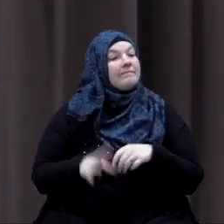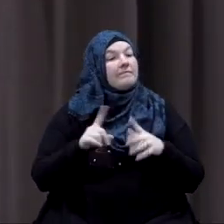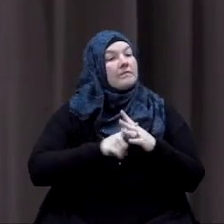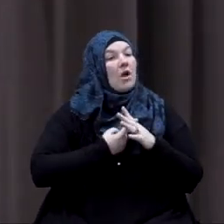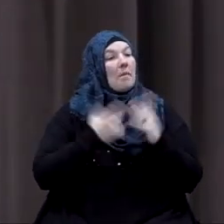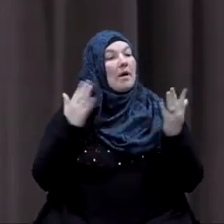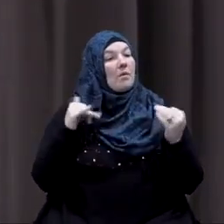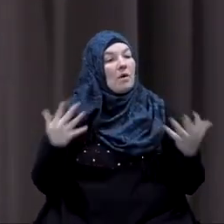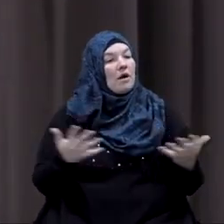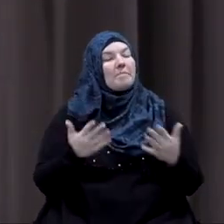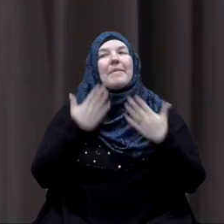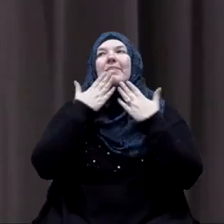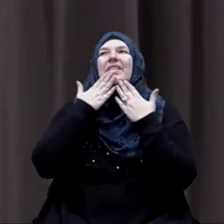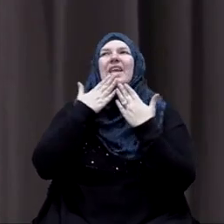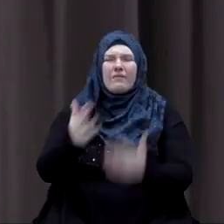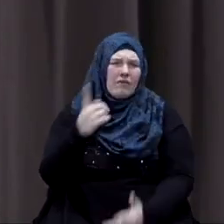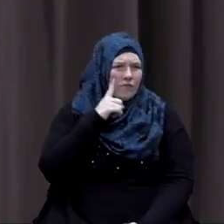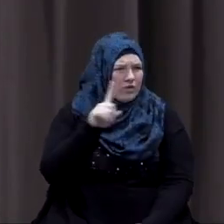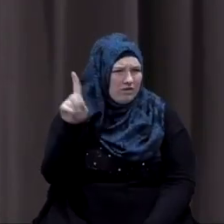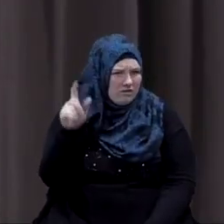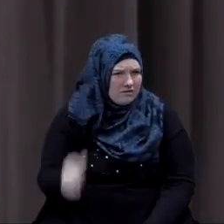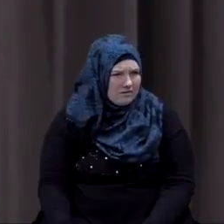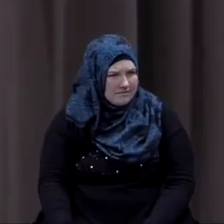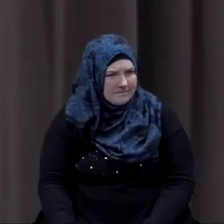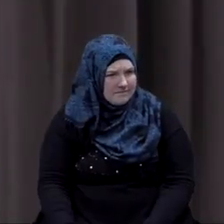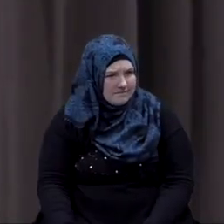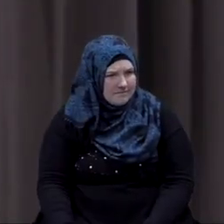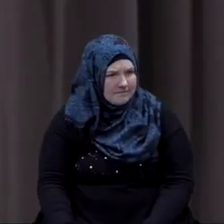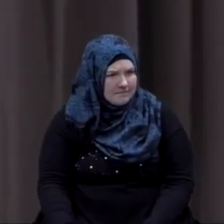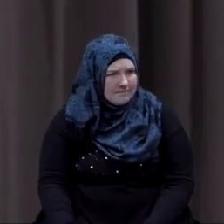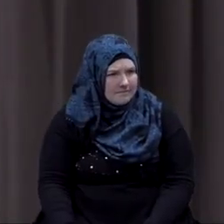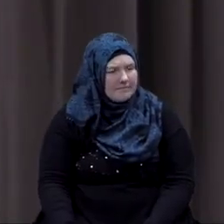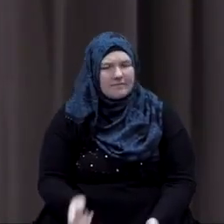by being grateful to Allah.